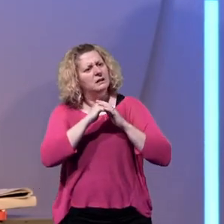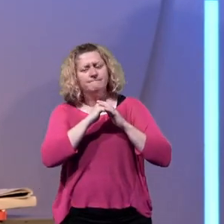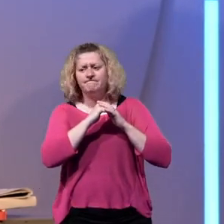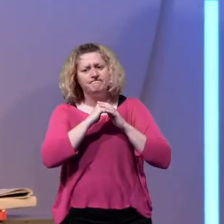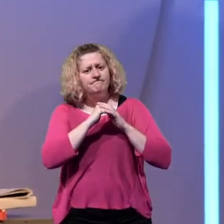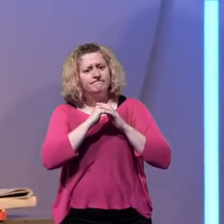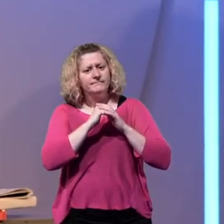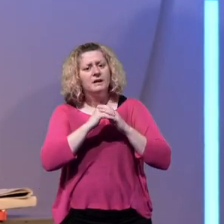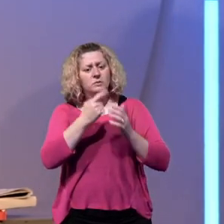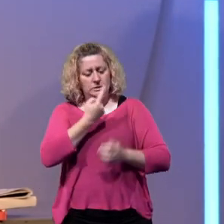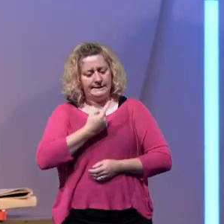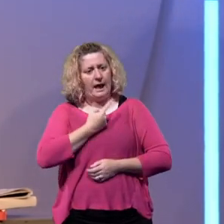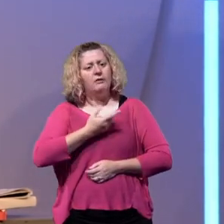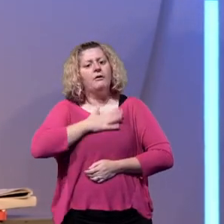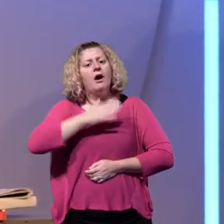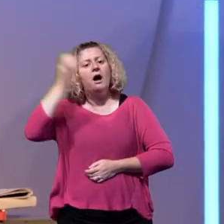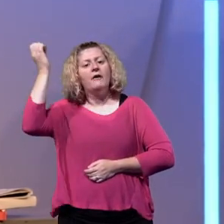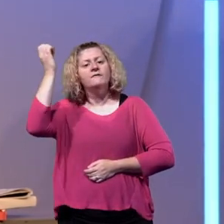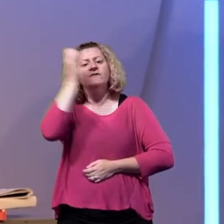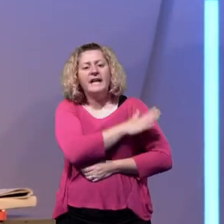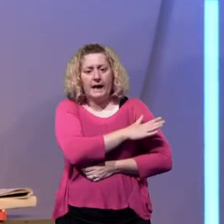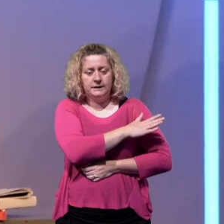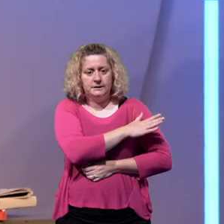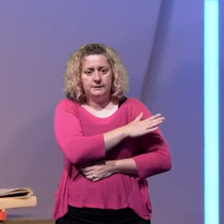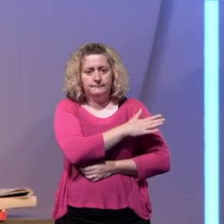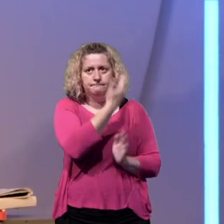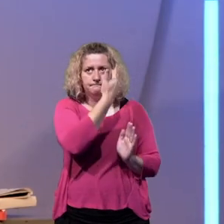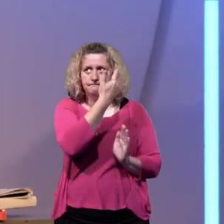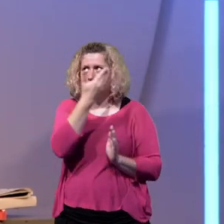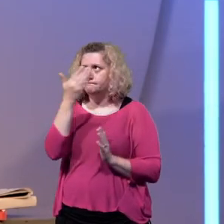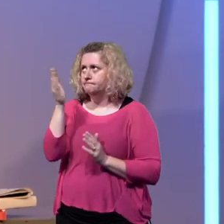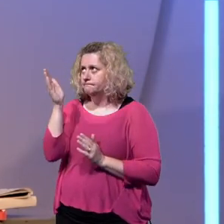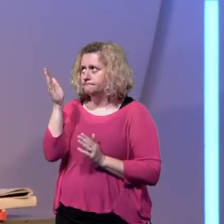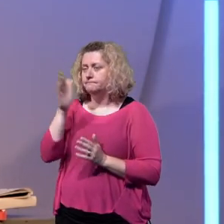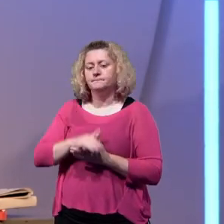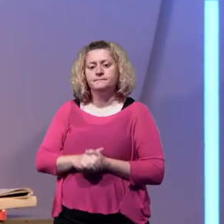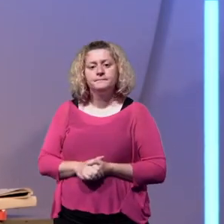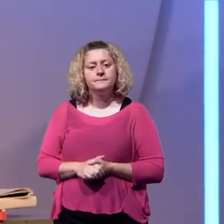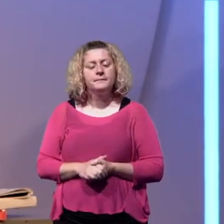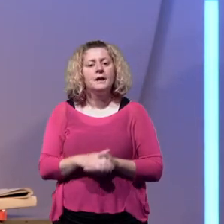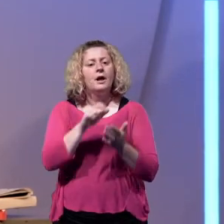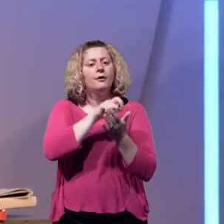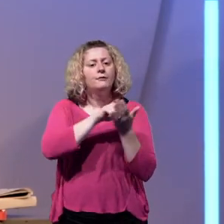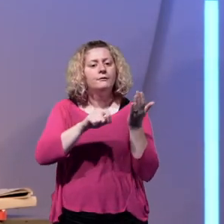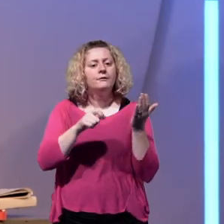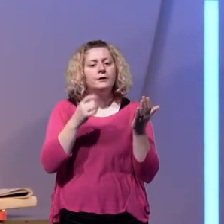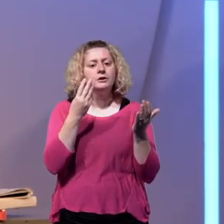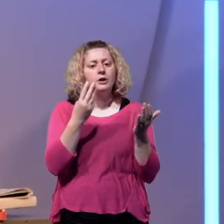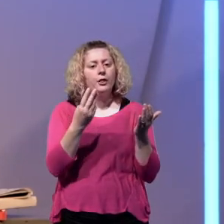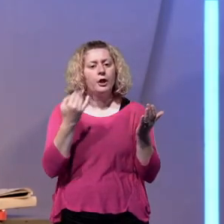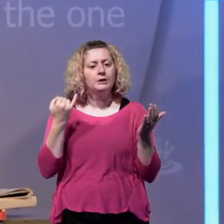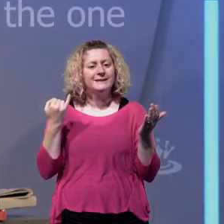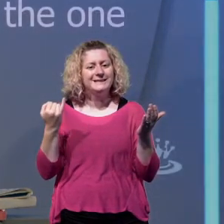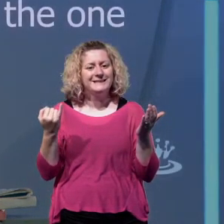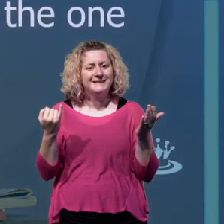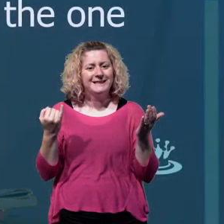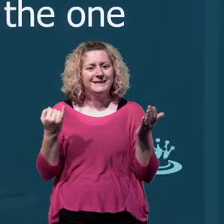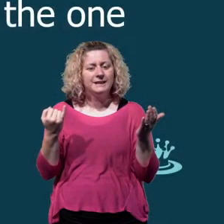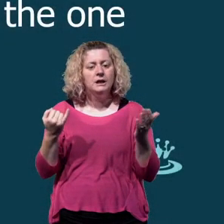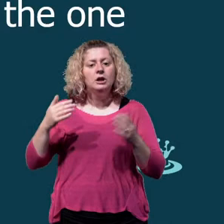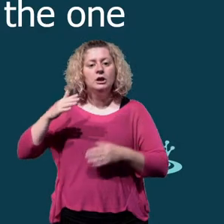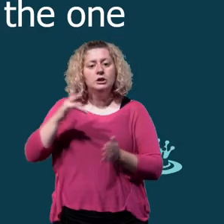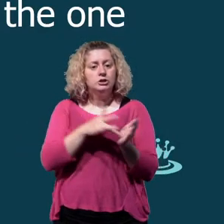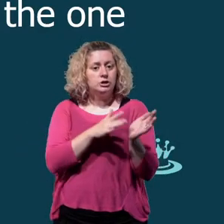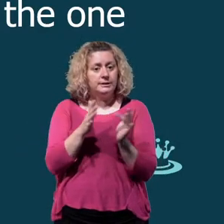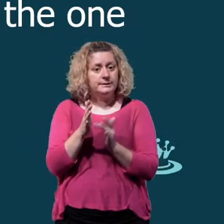of course, it's interesting. What does he then do? The toddler comes in, verse 36. Do you see, as we look down, he took a child, had him